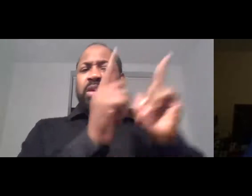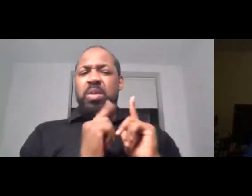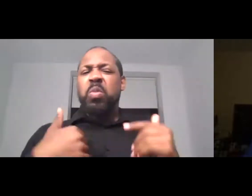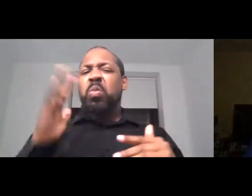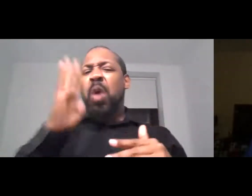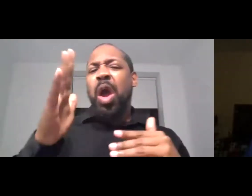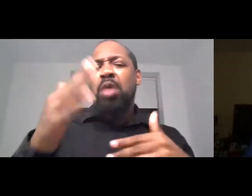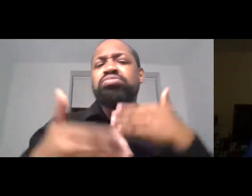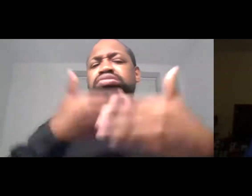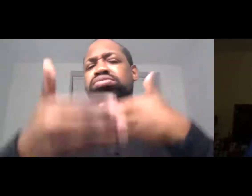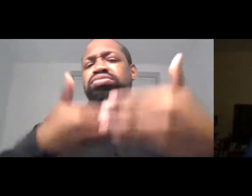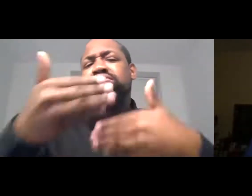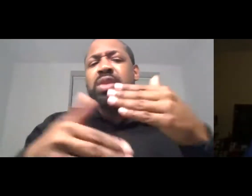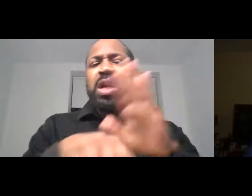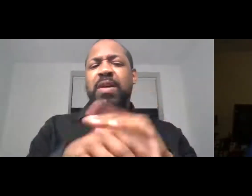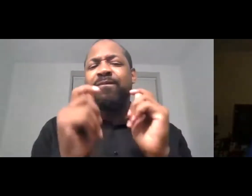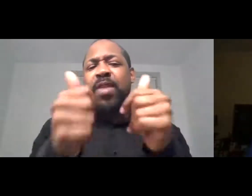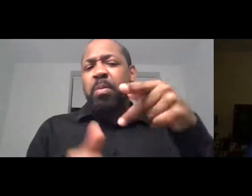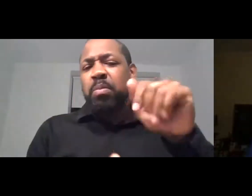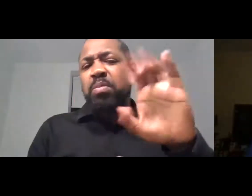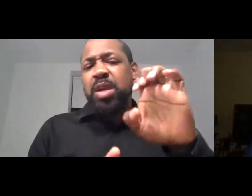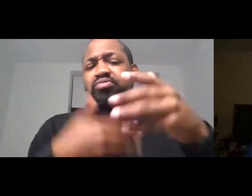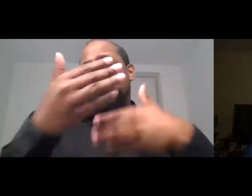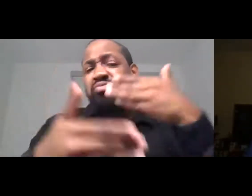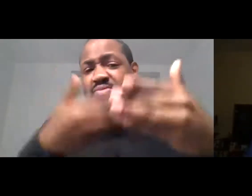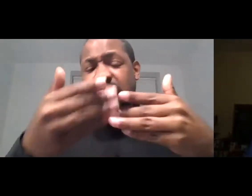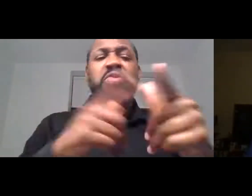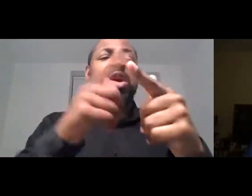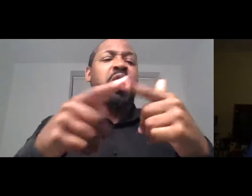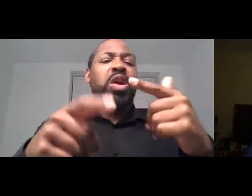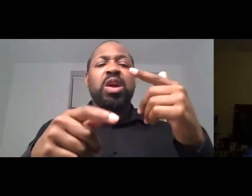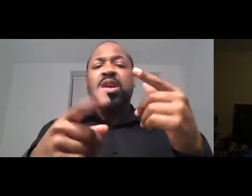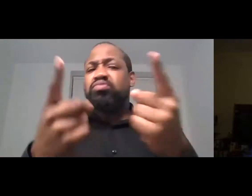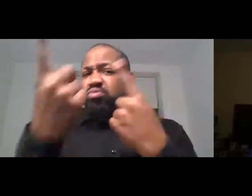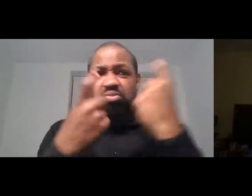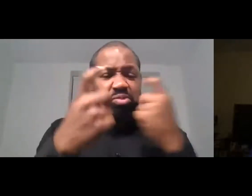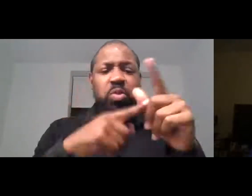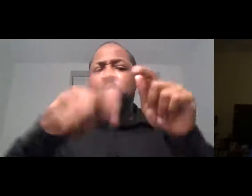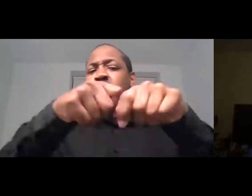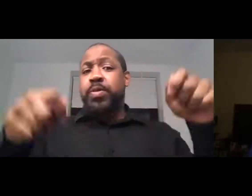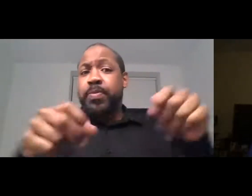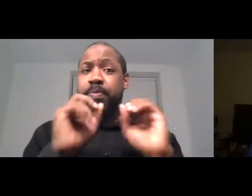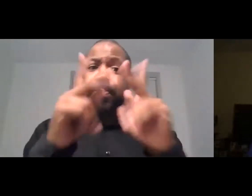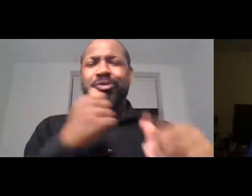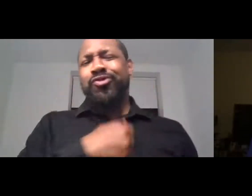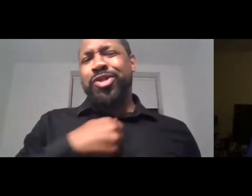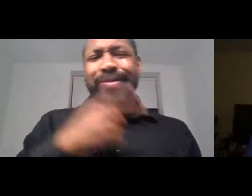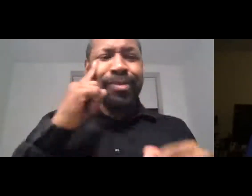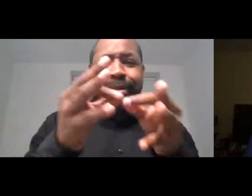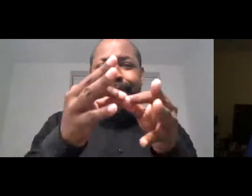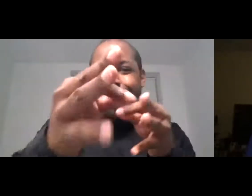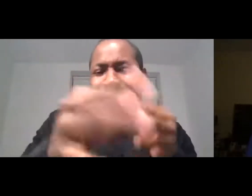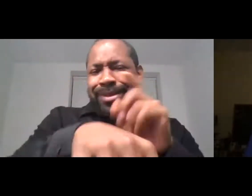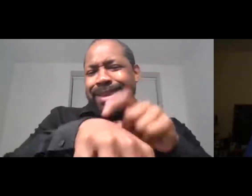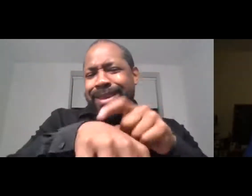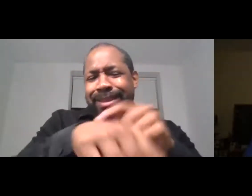We have Christine West next, and then I will move forward with, I'll kind of continue at a pretty fast pace,